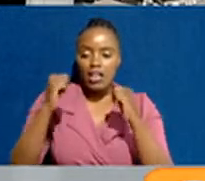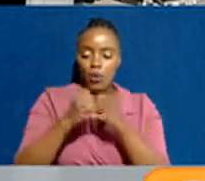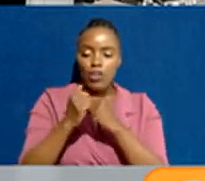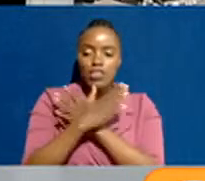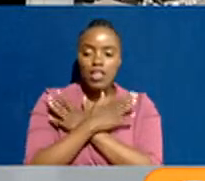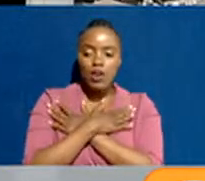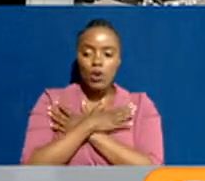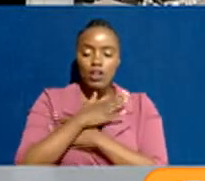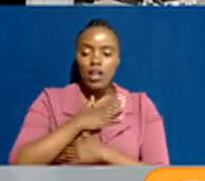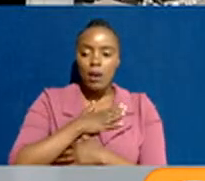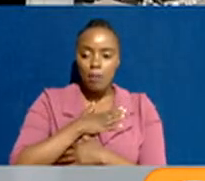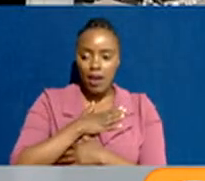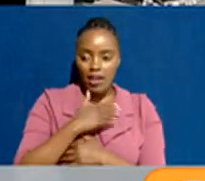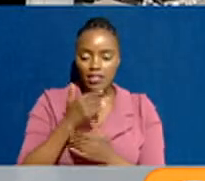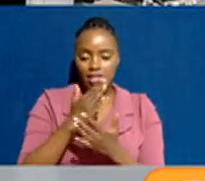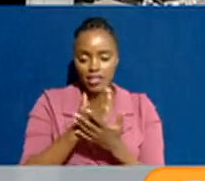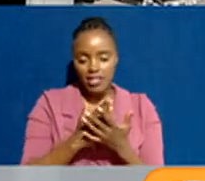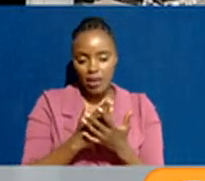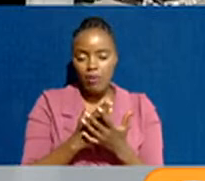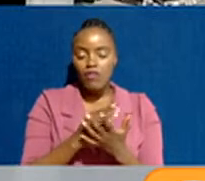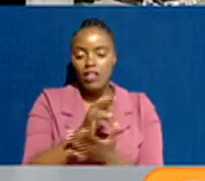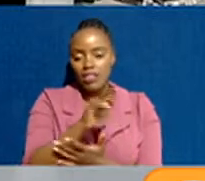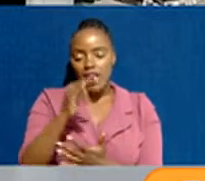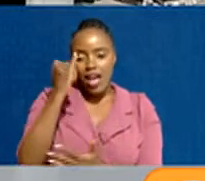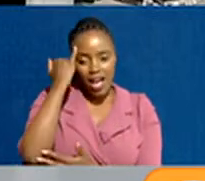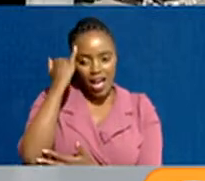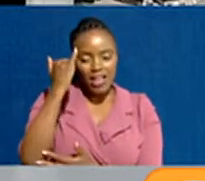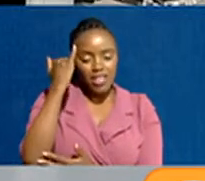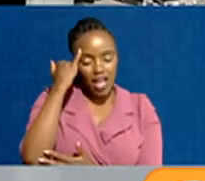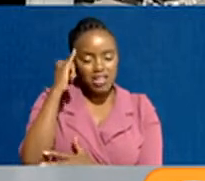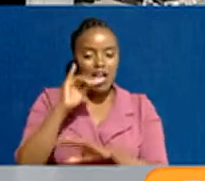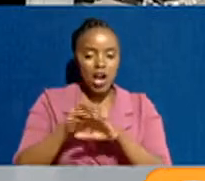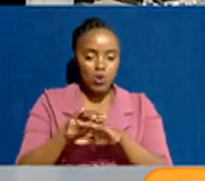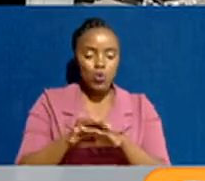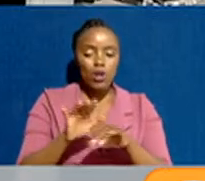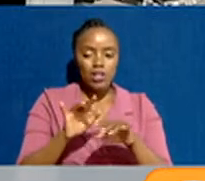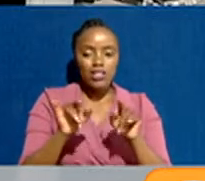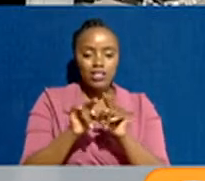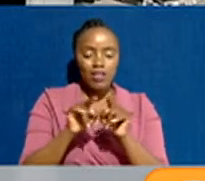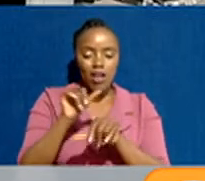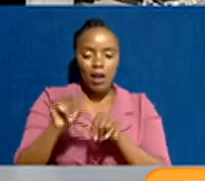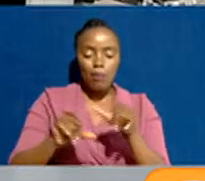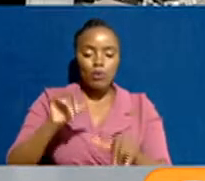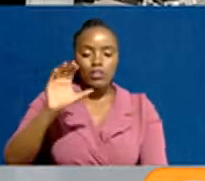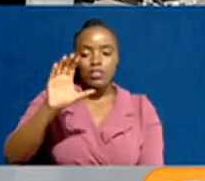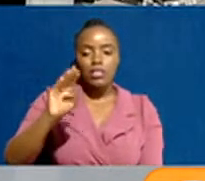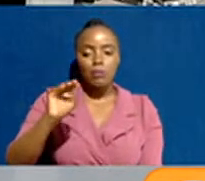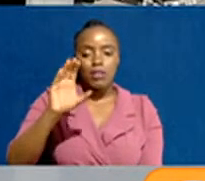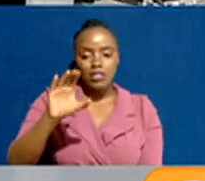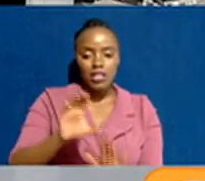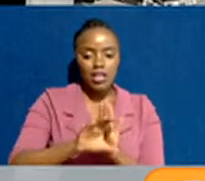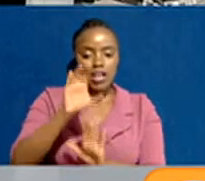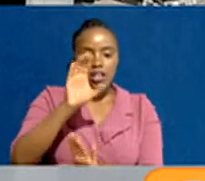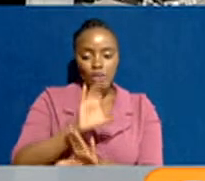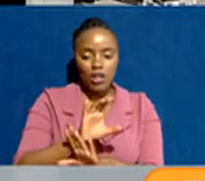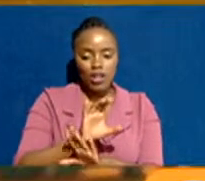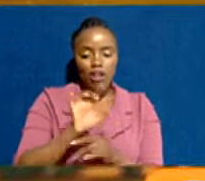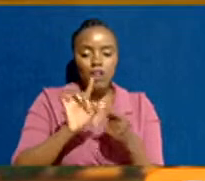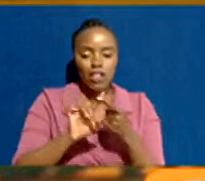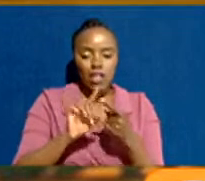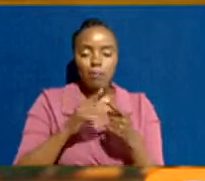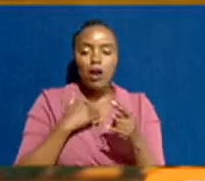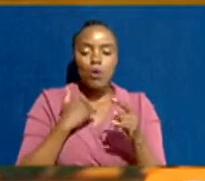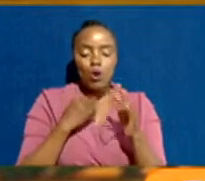colleagues, especially in some of their lines of thought, pertaining this CBC curriculum. One, I want to